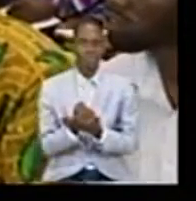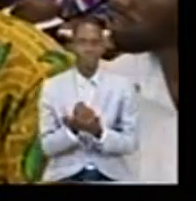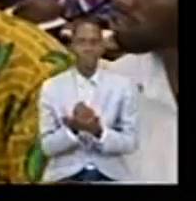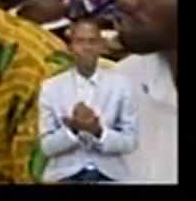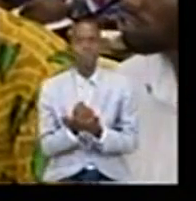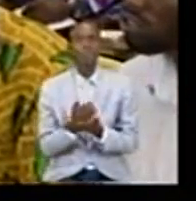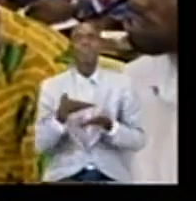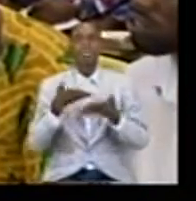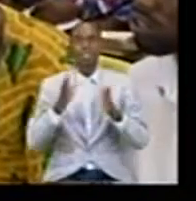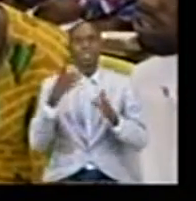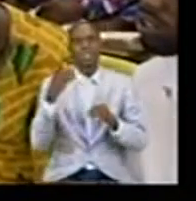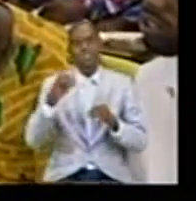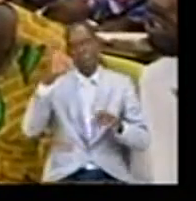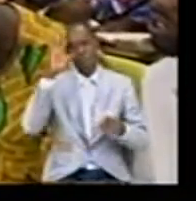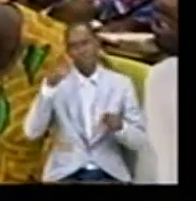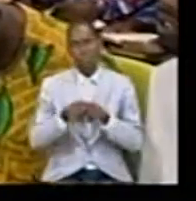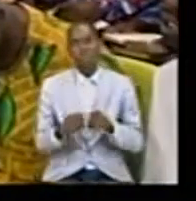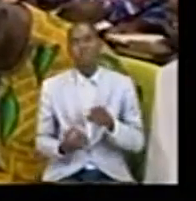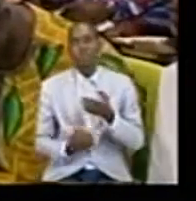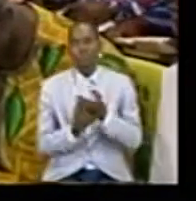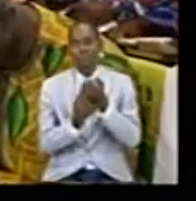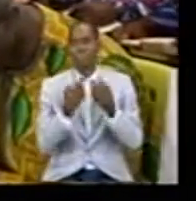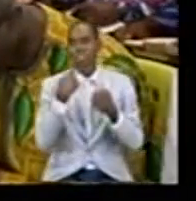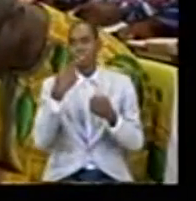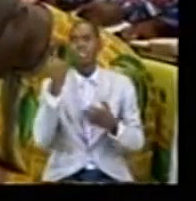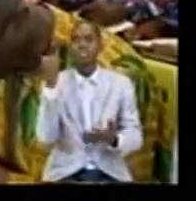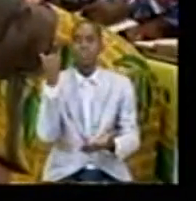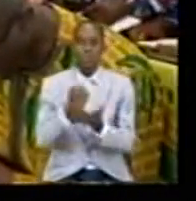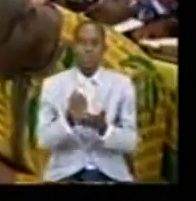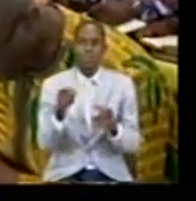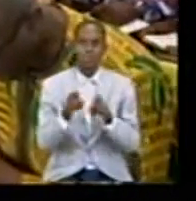Let the brothers say amen too.